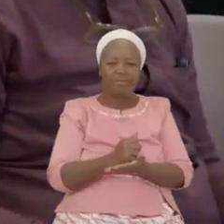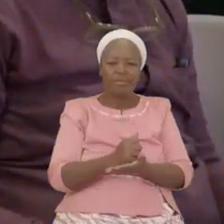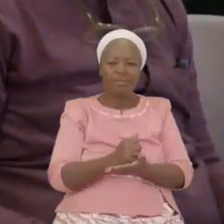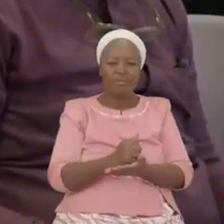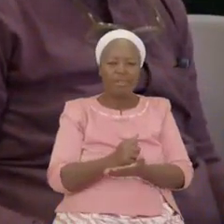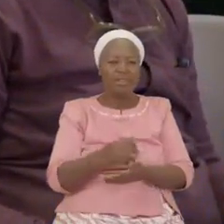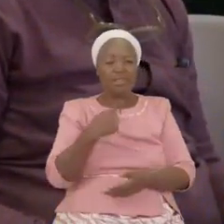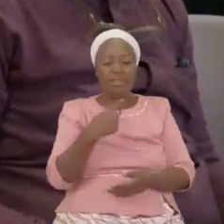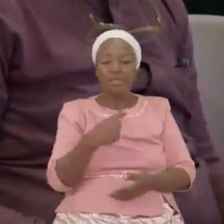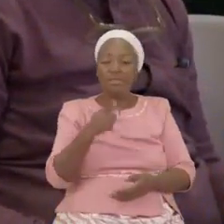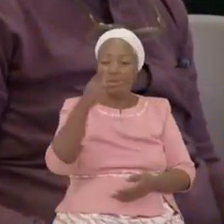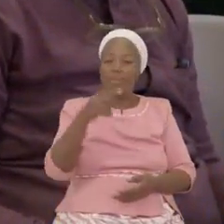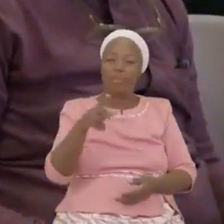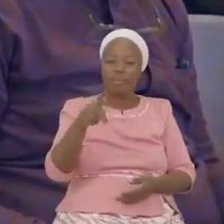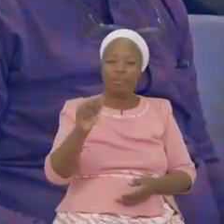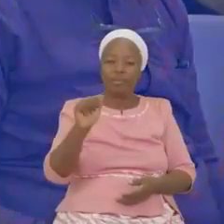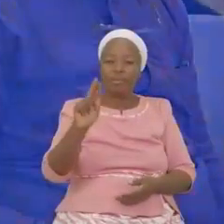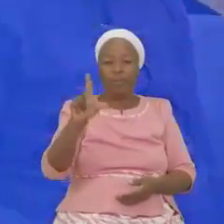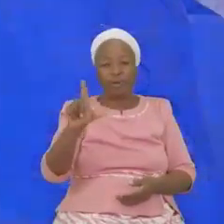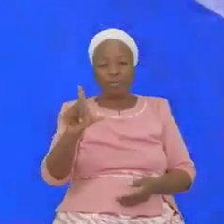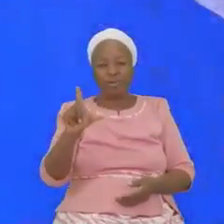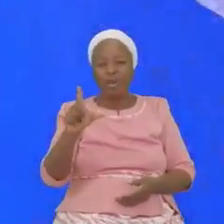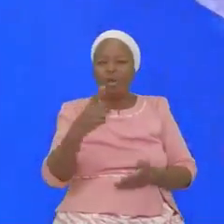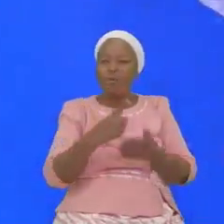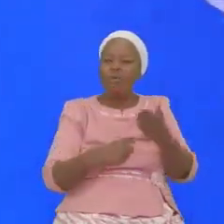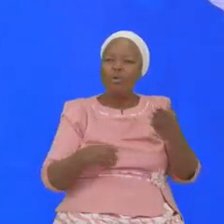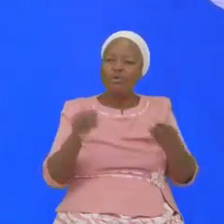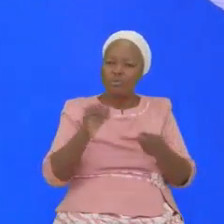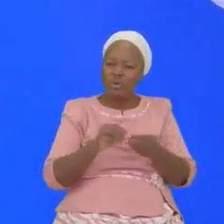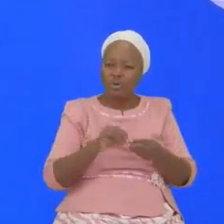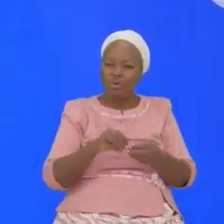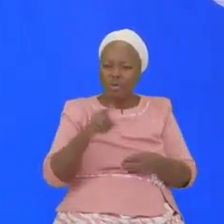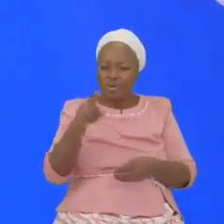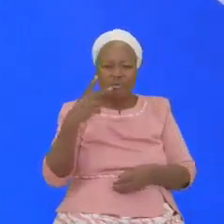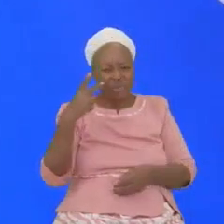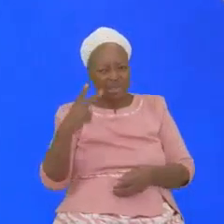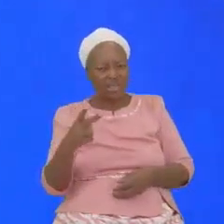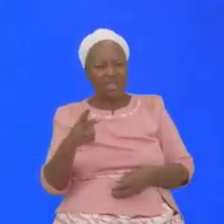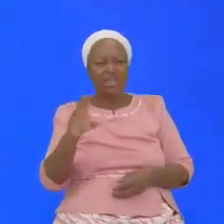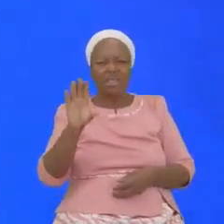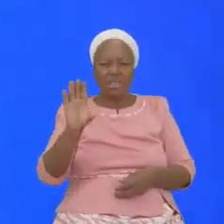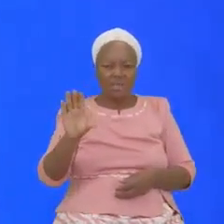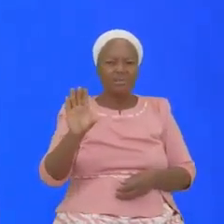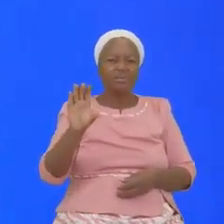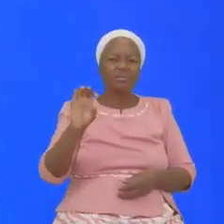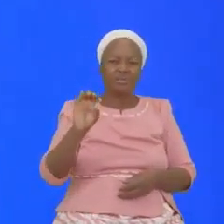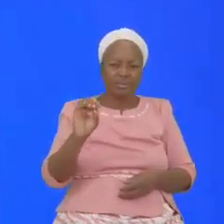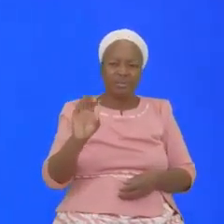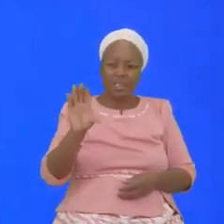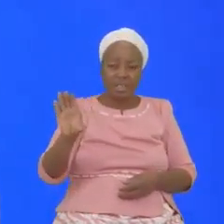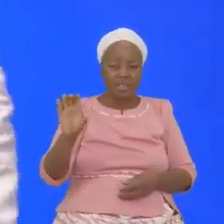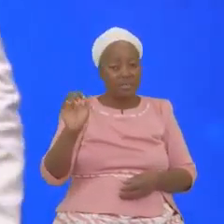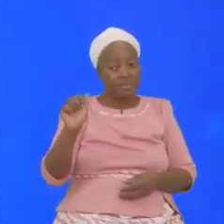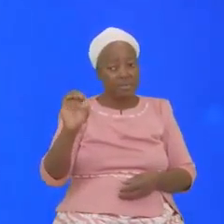Amen. He said, Paul, one, you will see Caesar, so get ready to